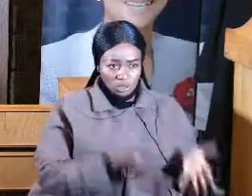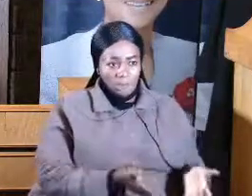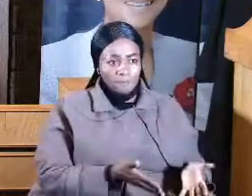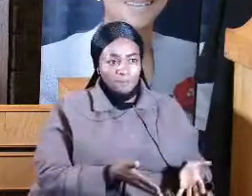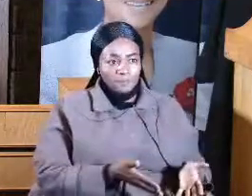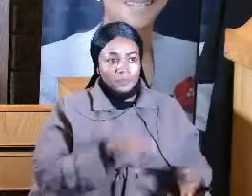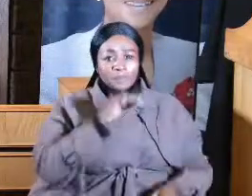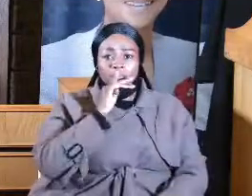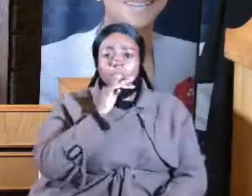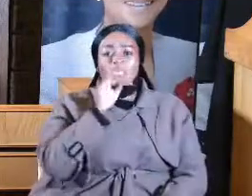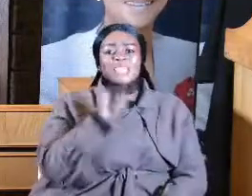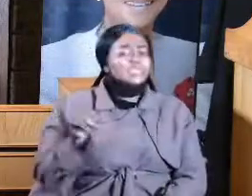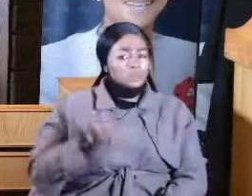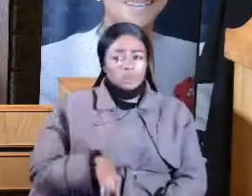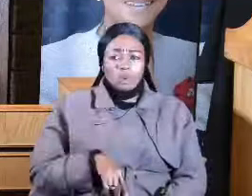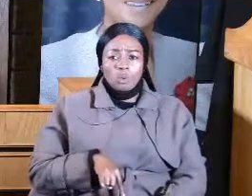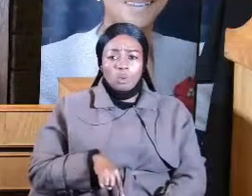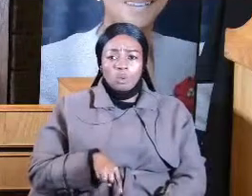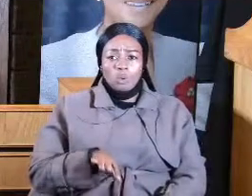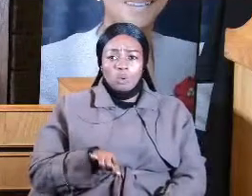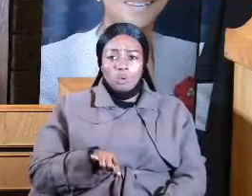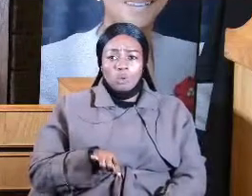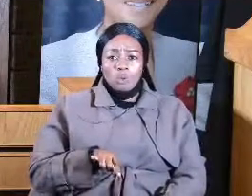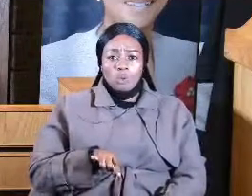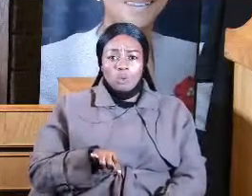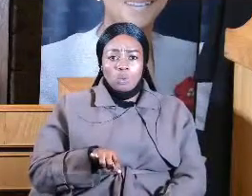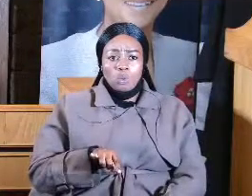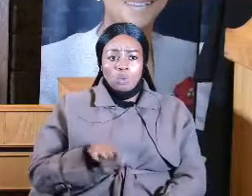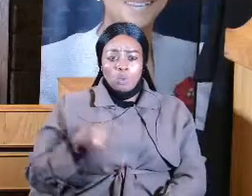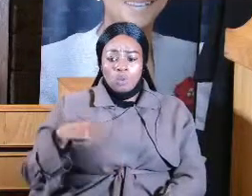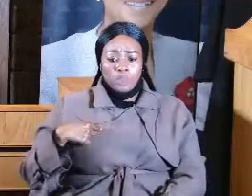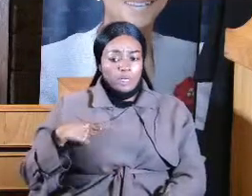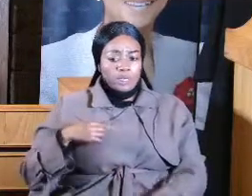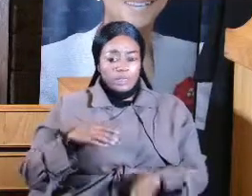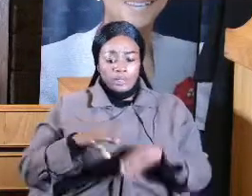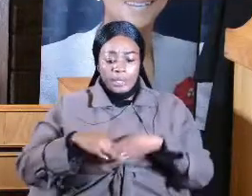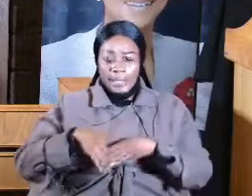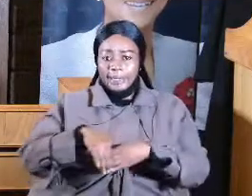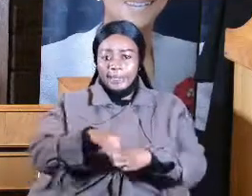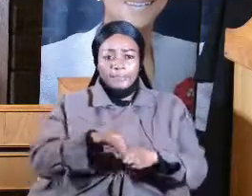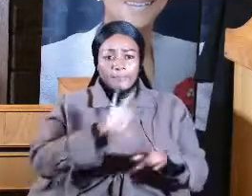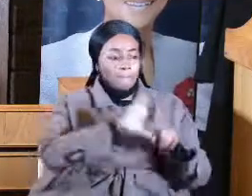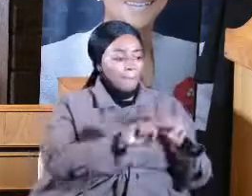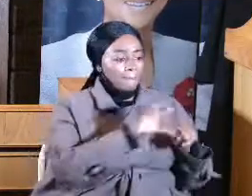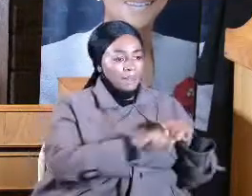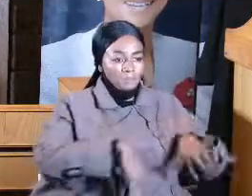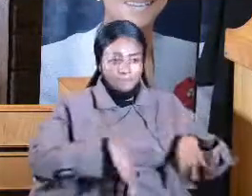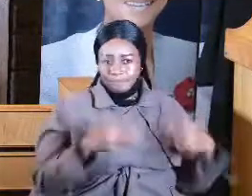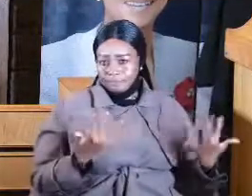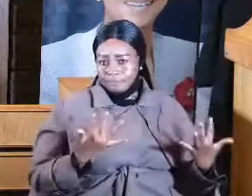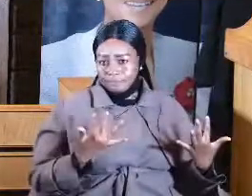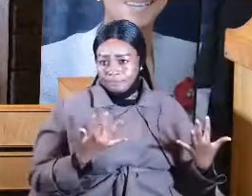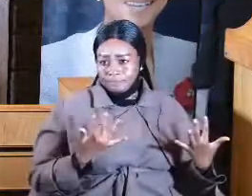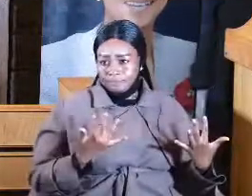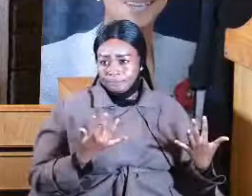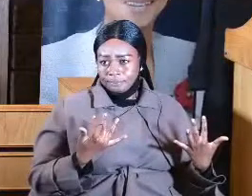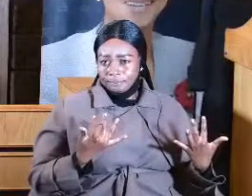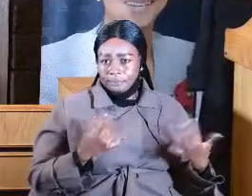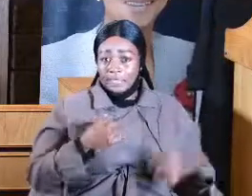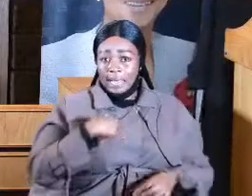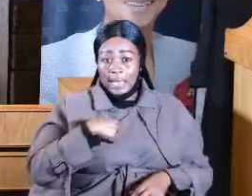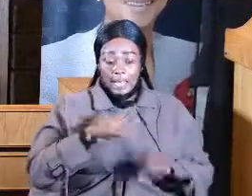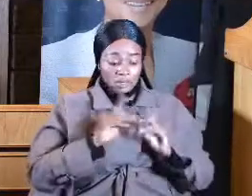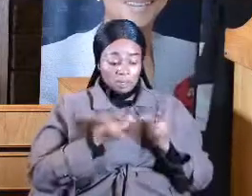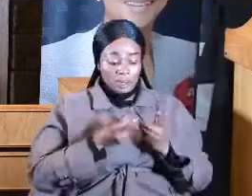cannot be correct that at the end of the day we don't find them in leadership positions. The SMS members in my